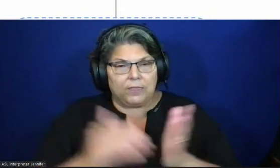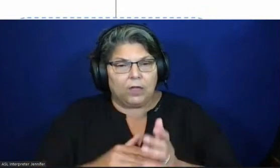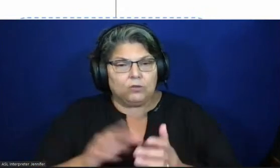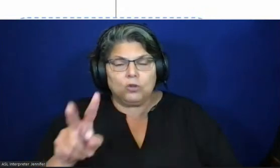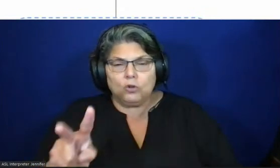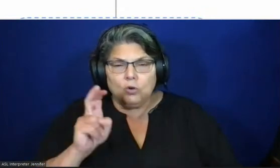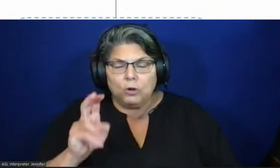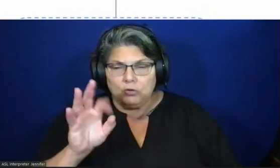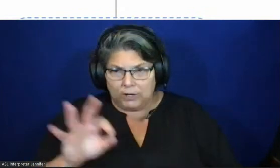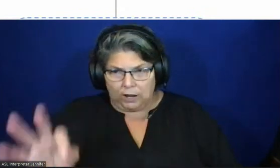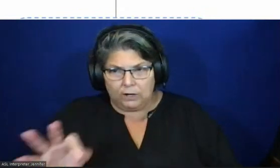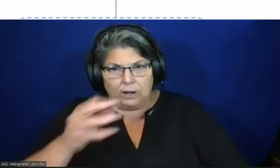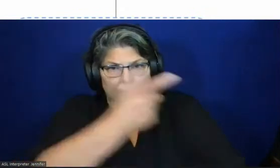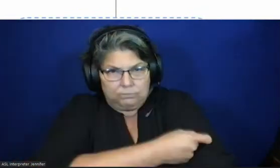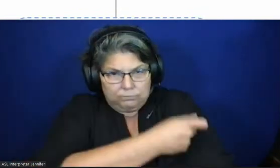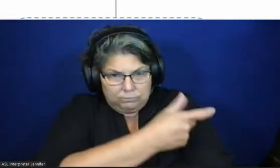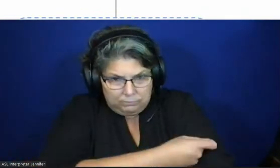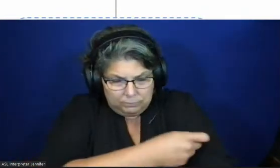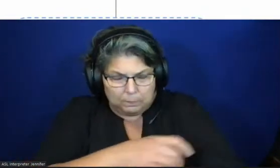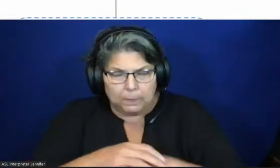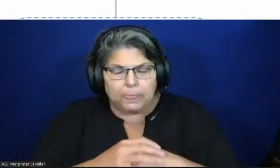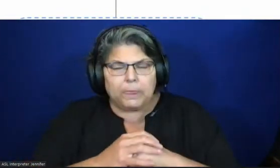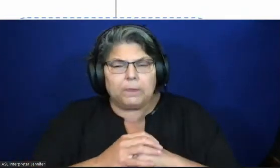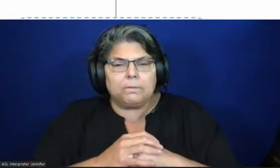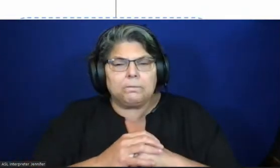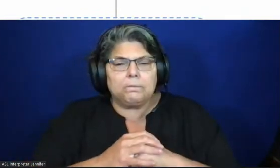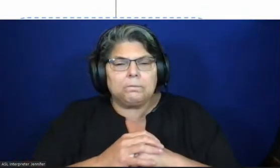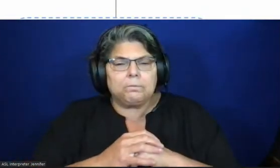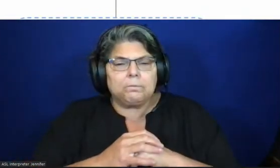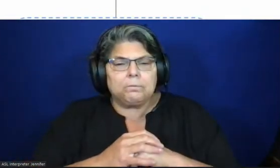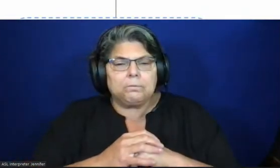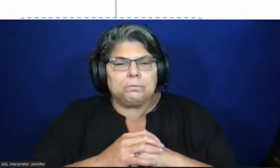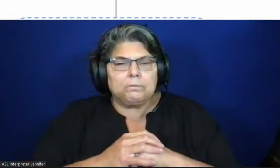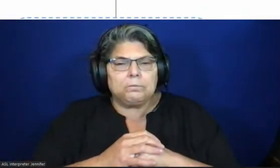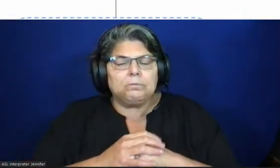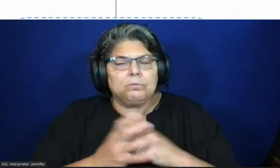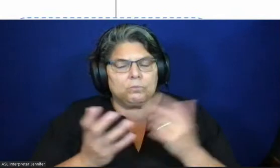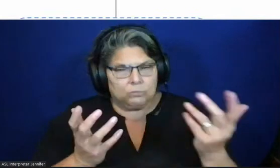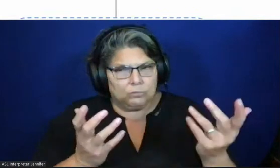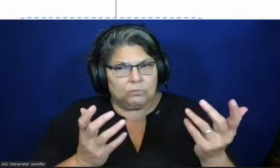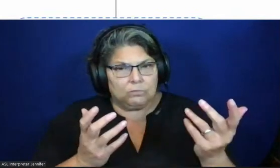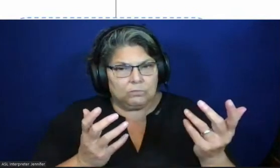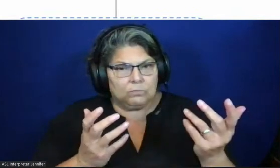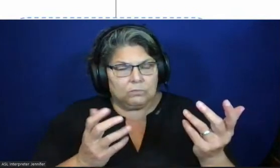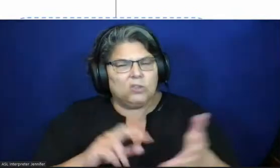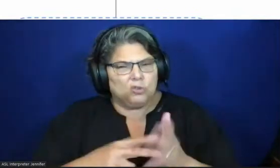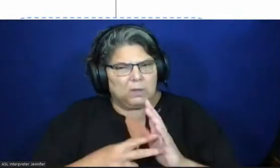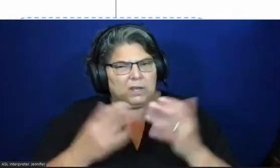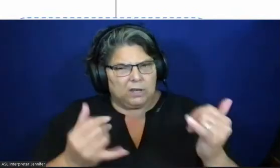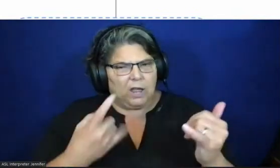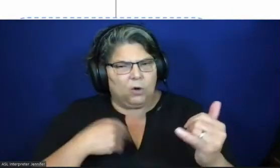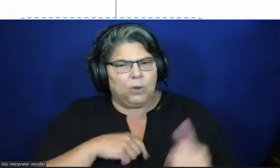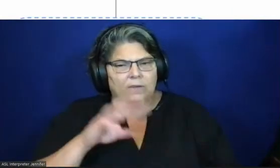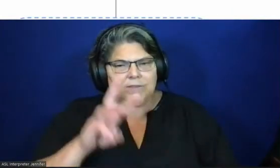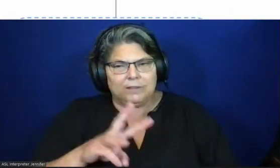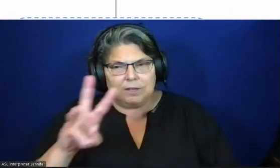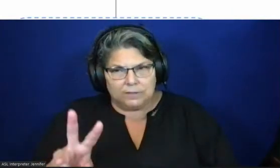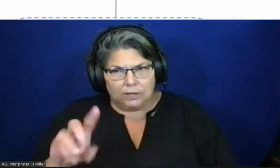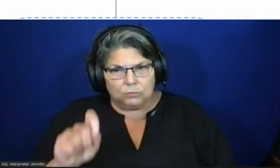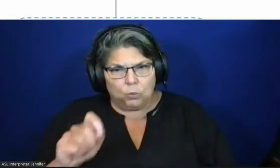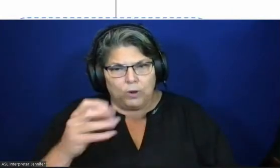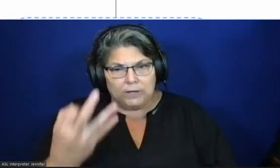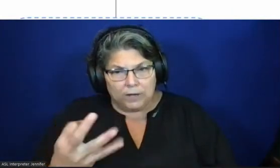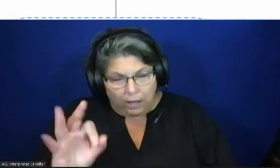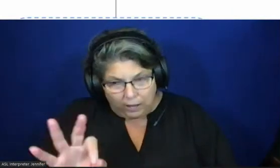103,299 doses. And this, we were able to achieve 66.9% of